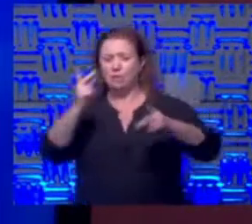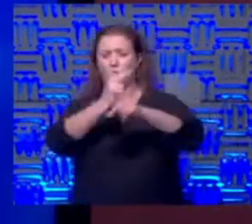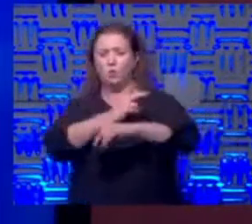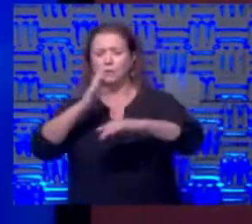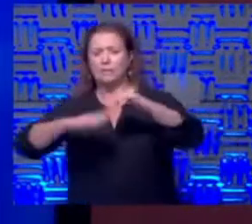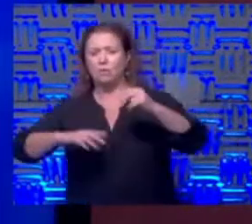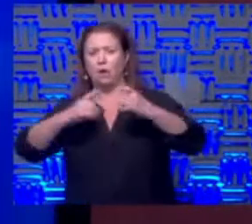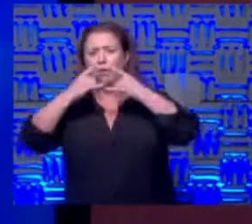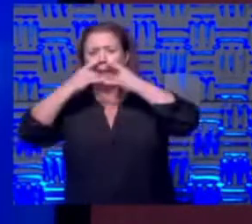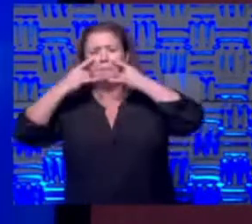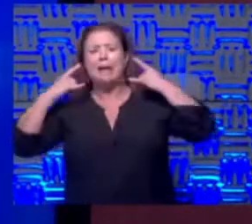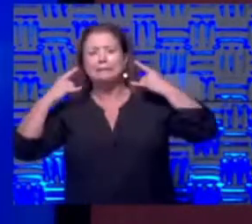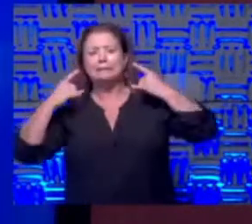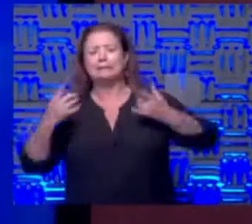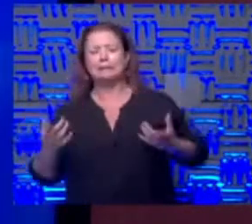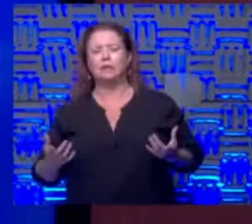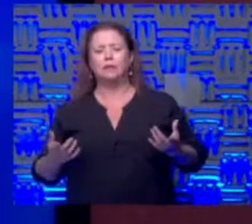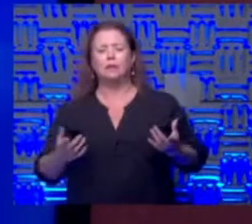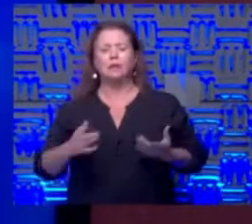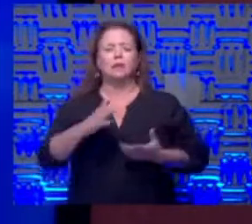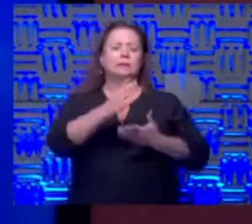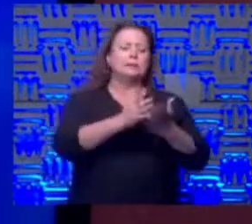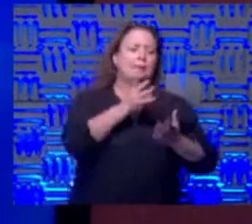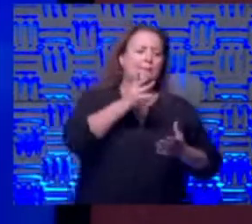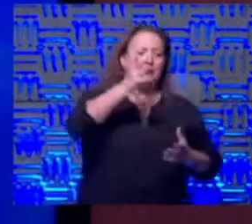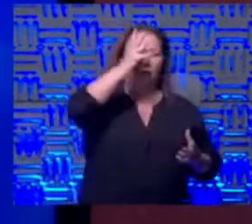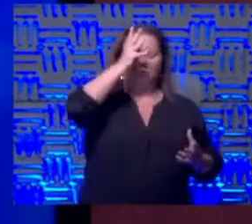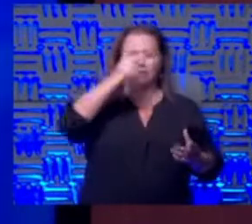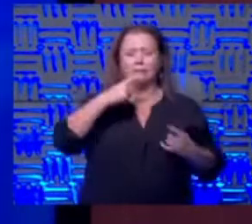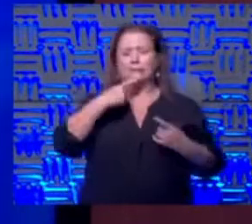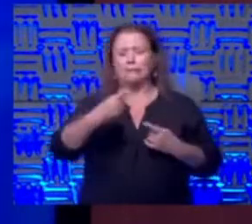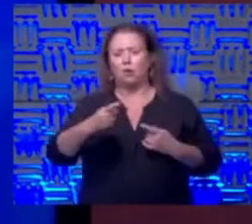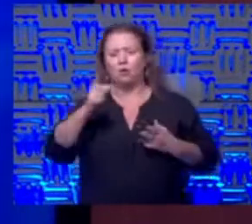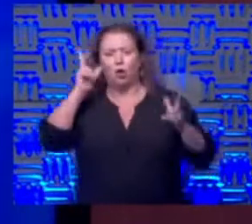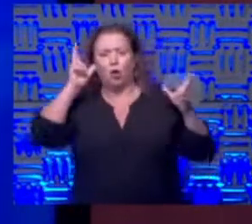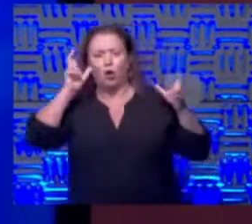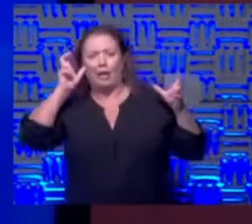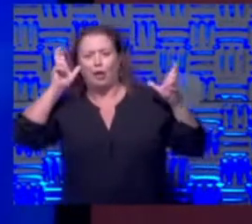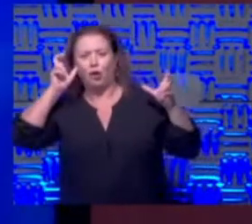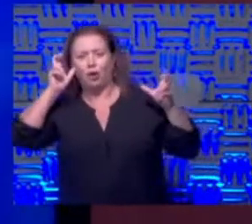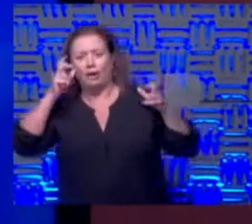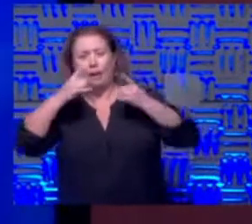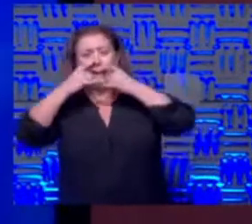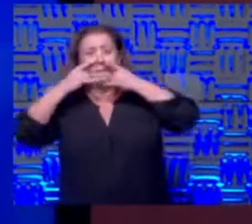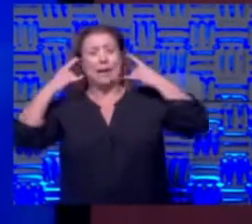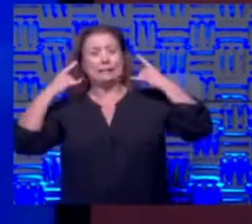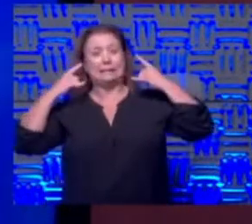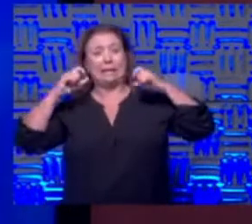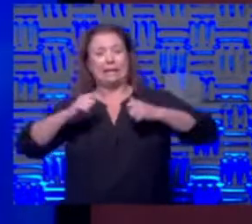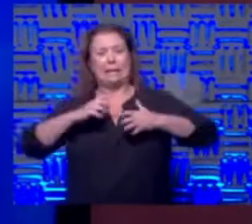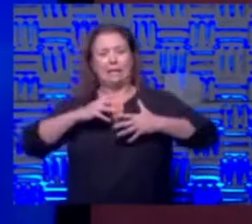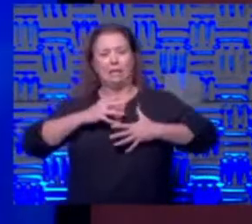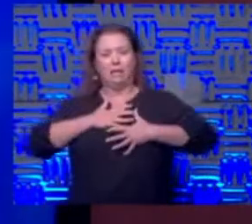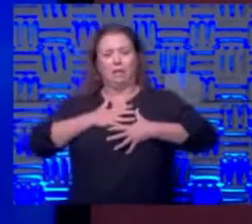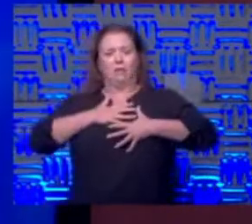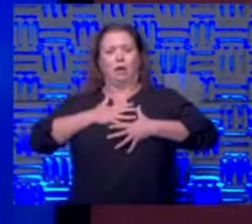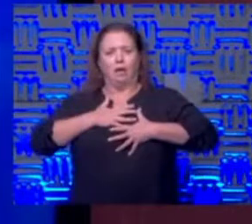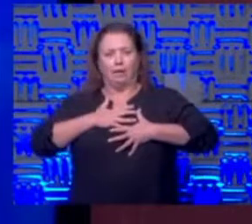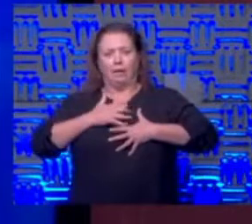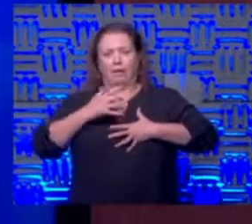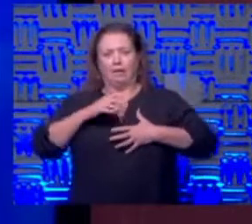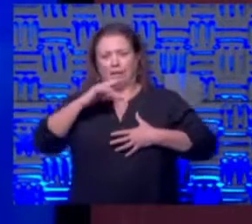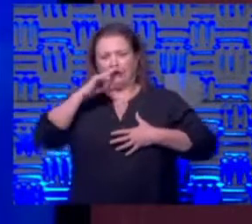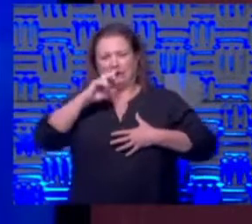wearing a mask at all. Some parents are being told or hearing that mask wearing can suffocate, like the